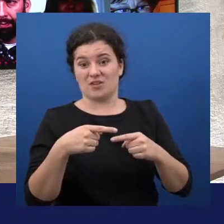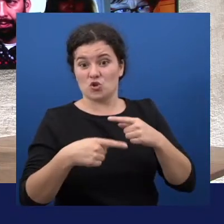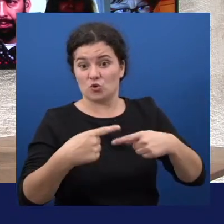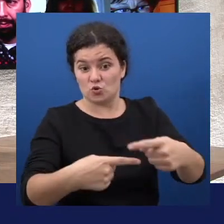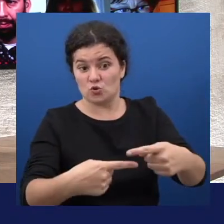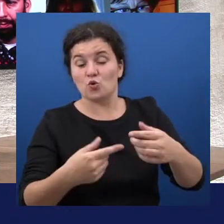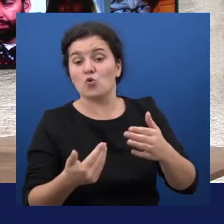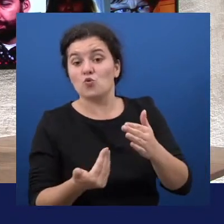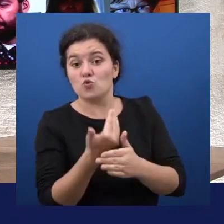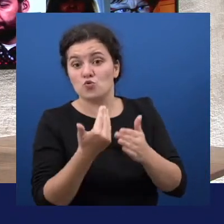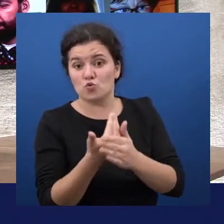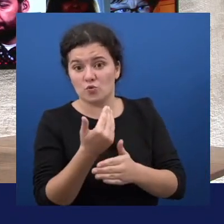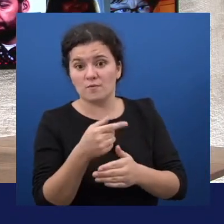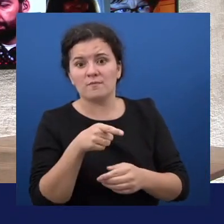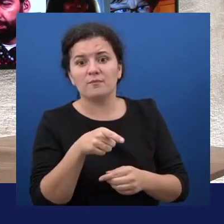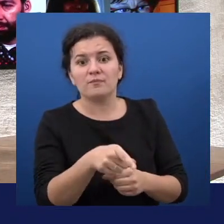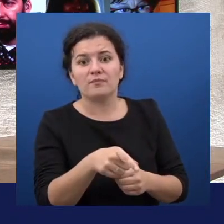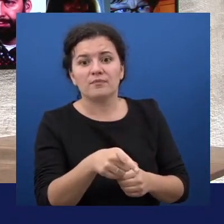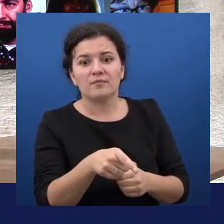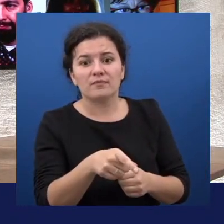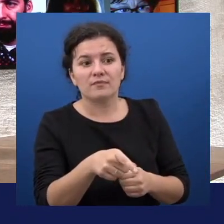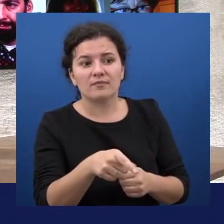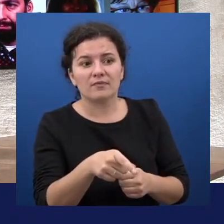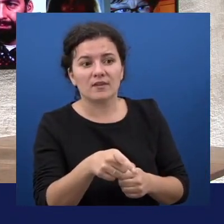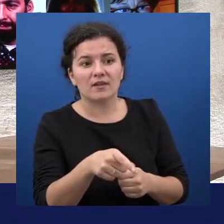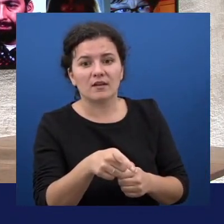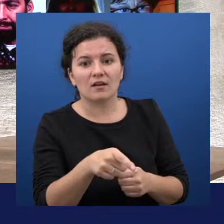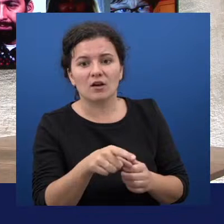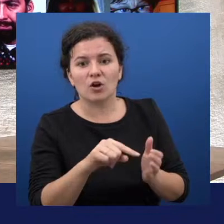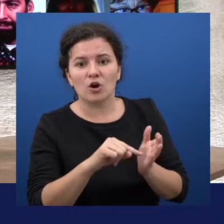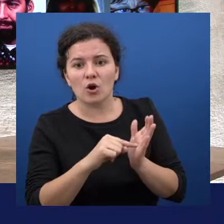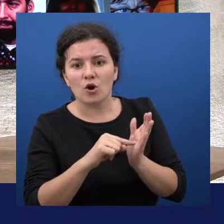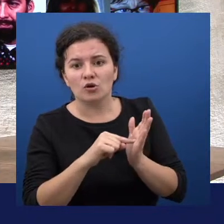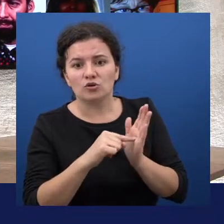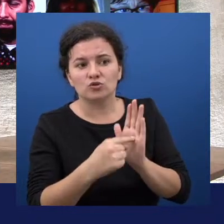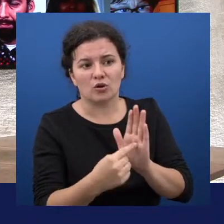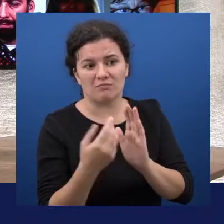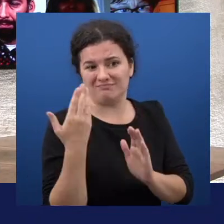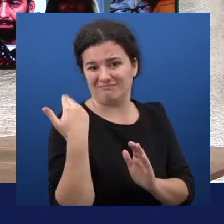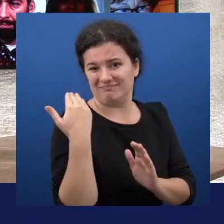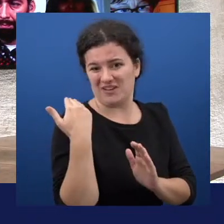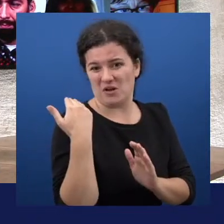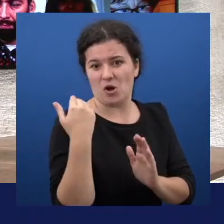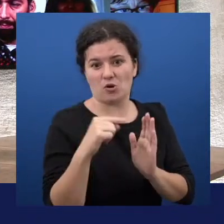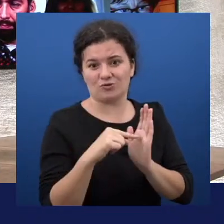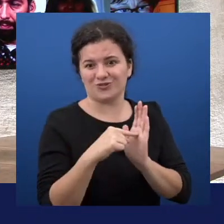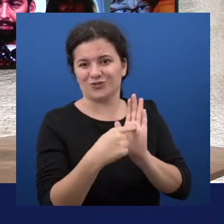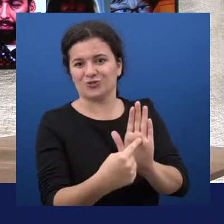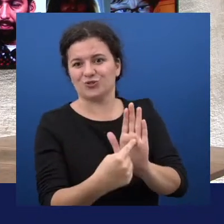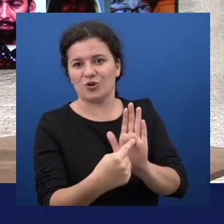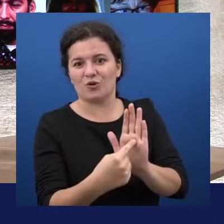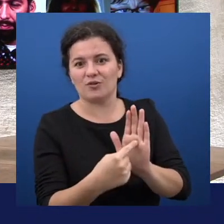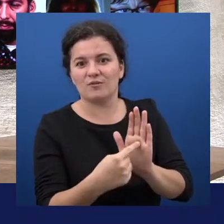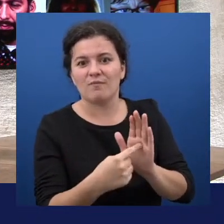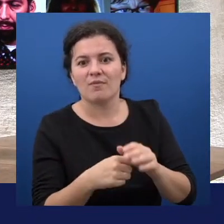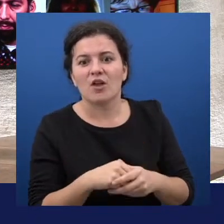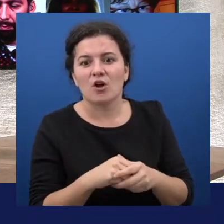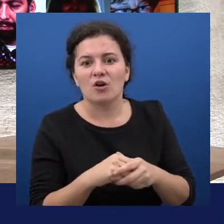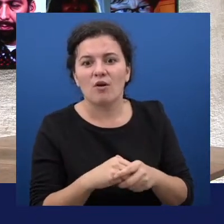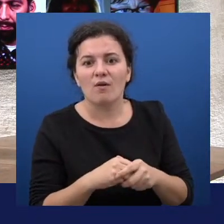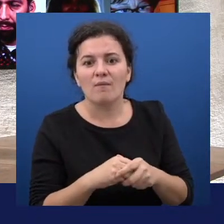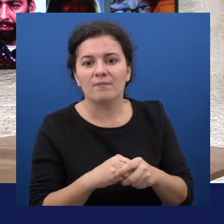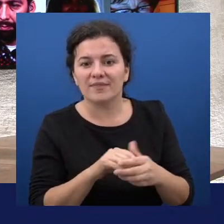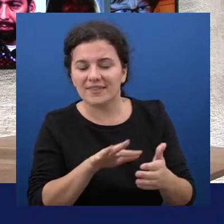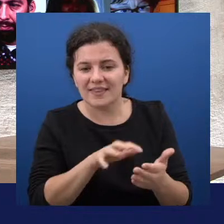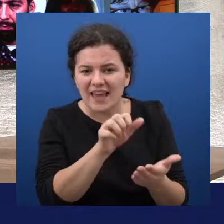the keynote just a couple of minutes ago, there was that anomaly detector service, and I think